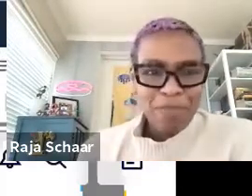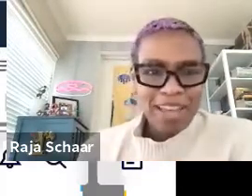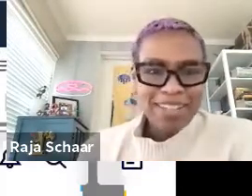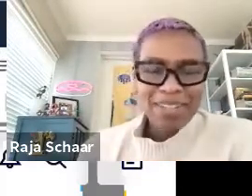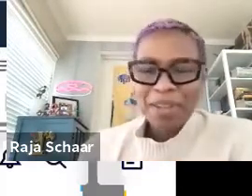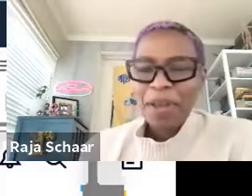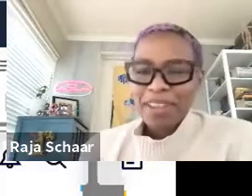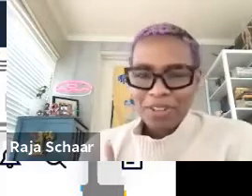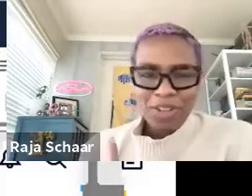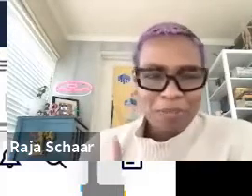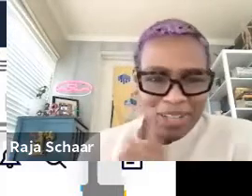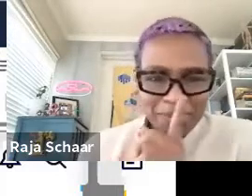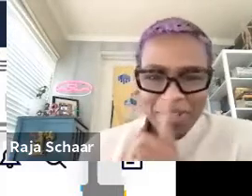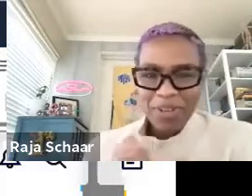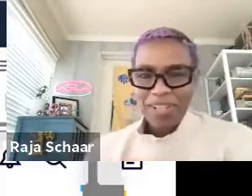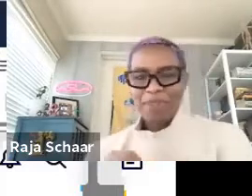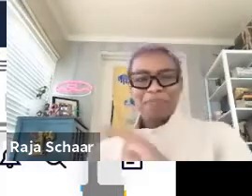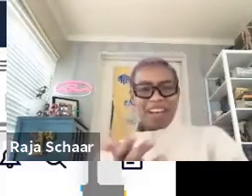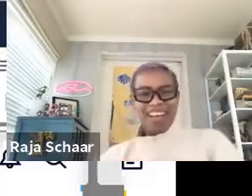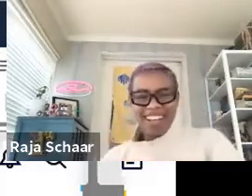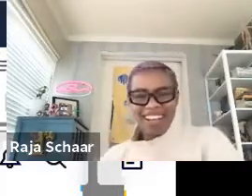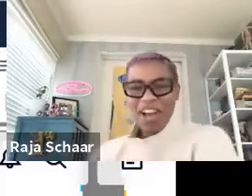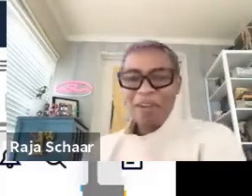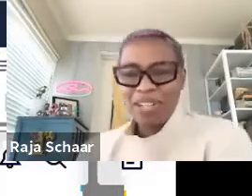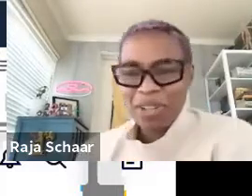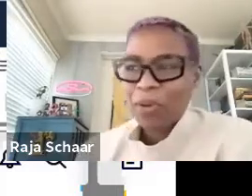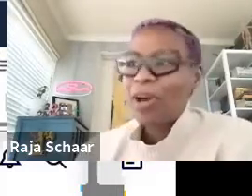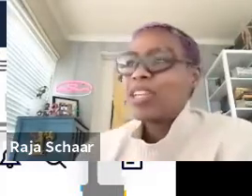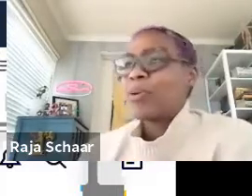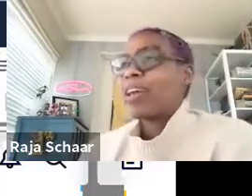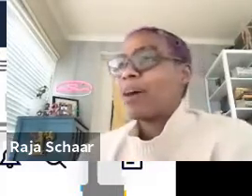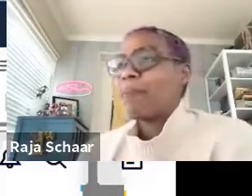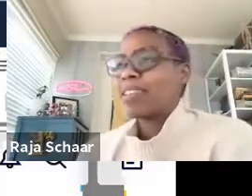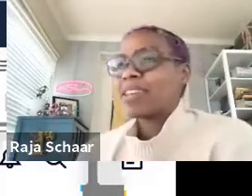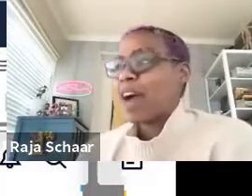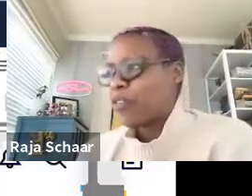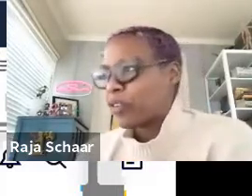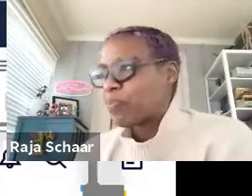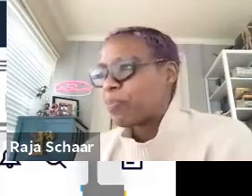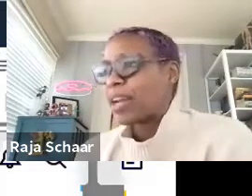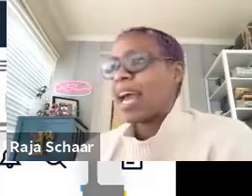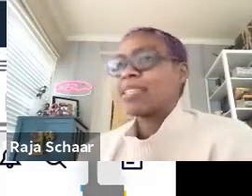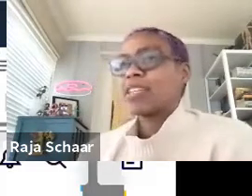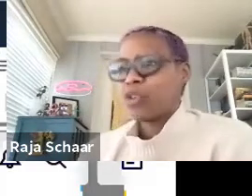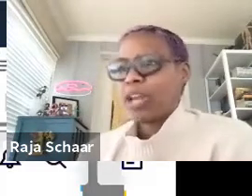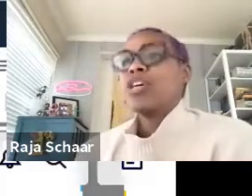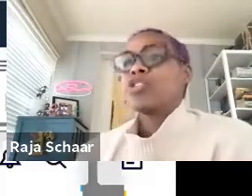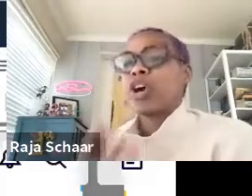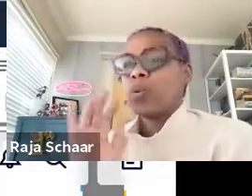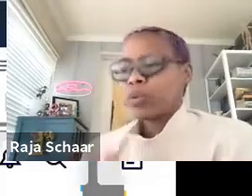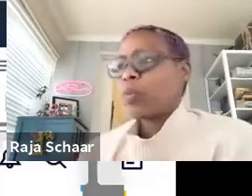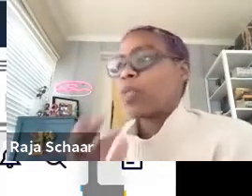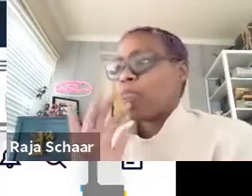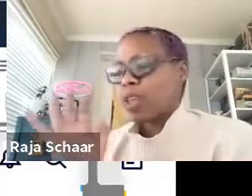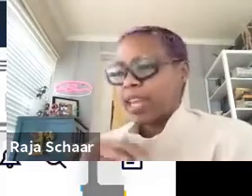Jar Jar Binks. That's Jar Jar Binks, just so you guys know, which is really cool. So he has an Afrofuturist podcast. It's great.